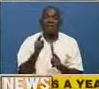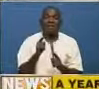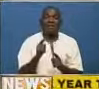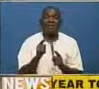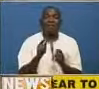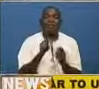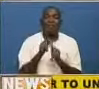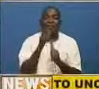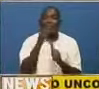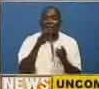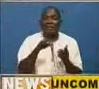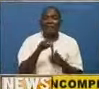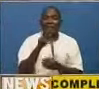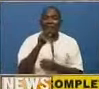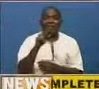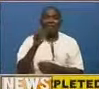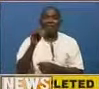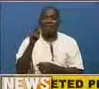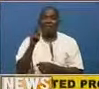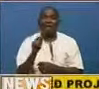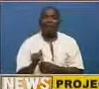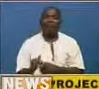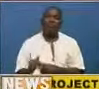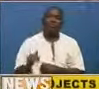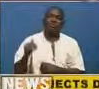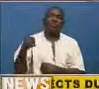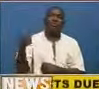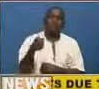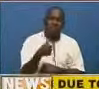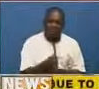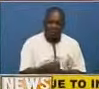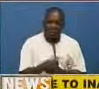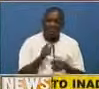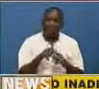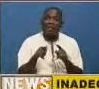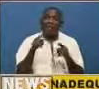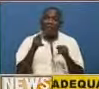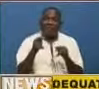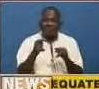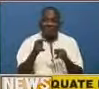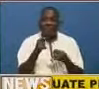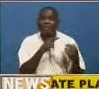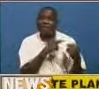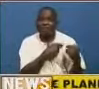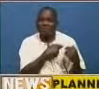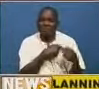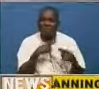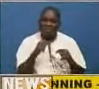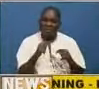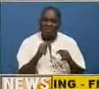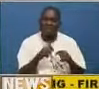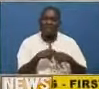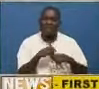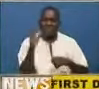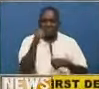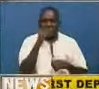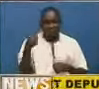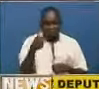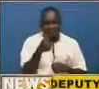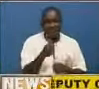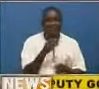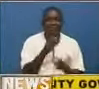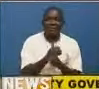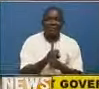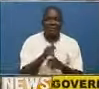2015. She had to grow up overnight, and that began the task of fending for herself when her